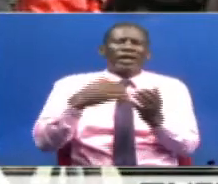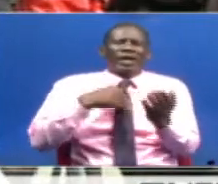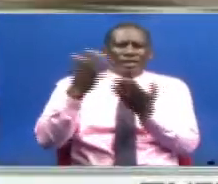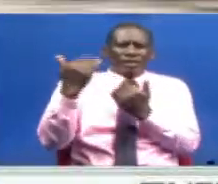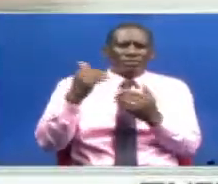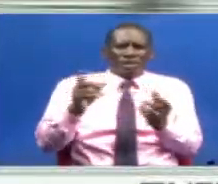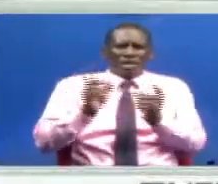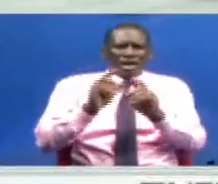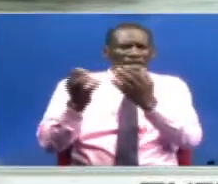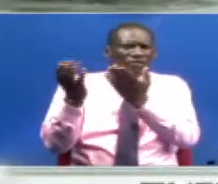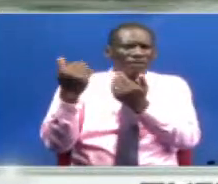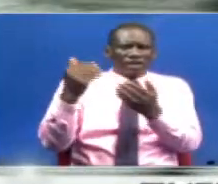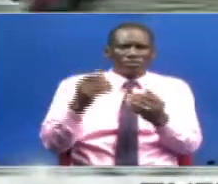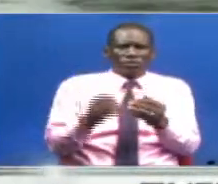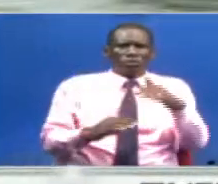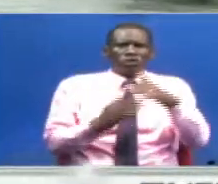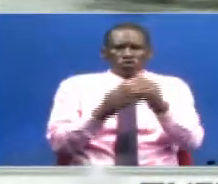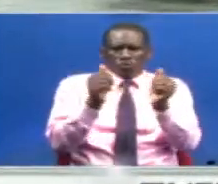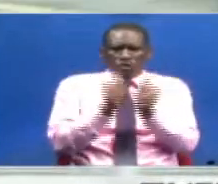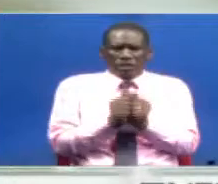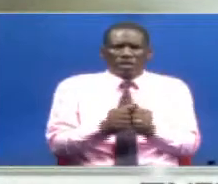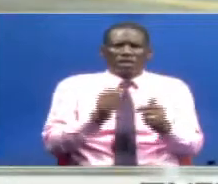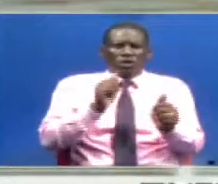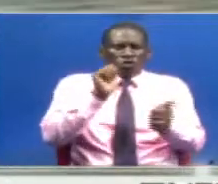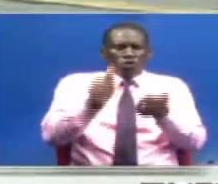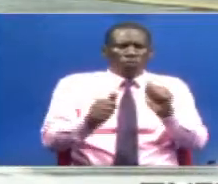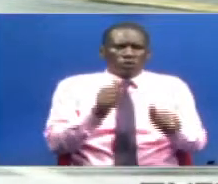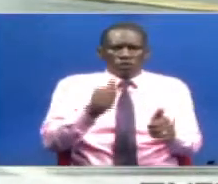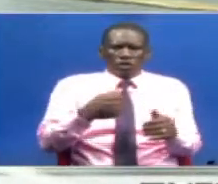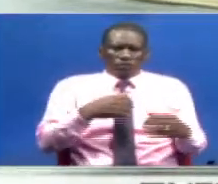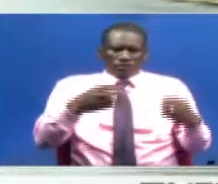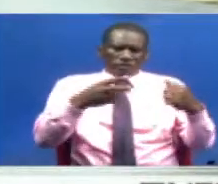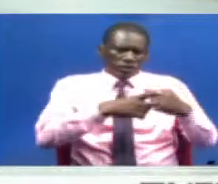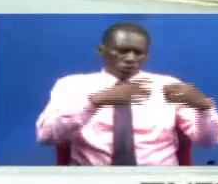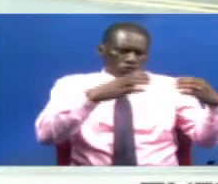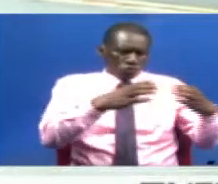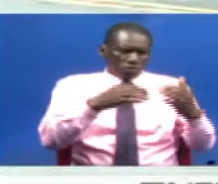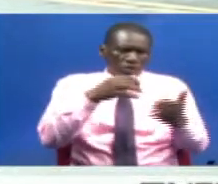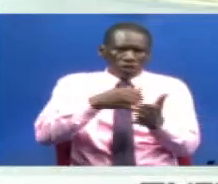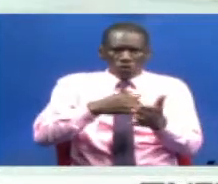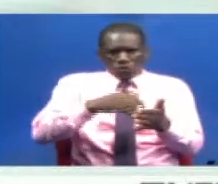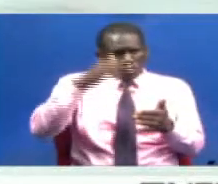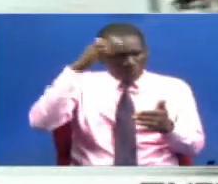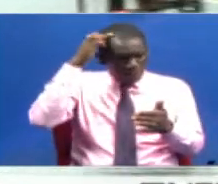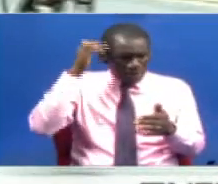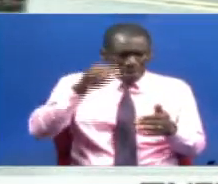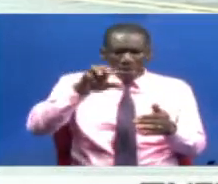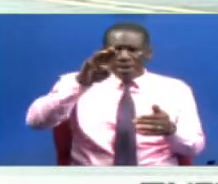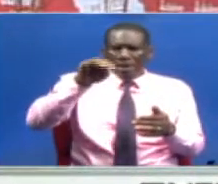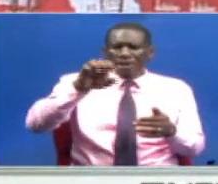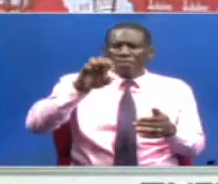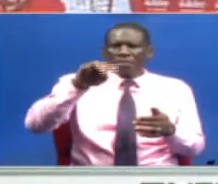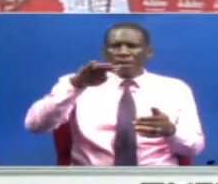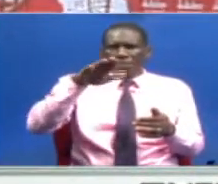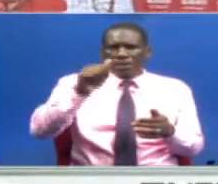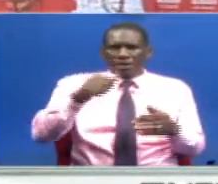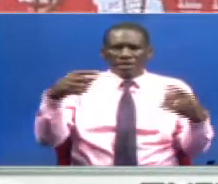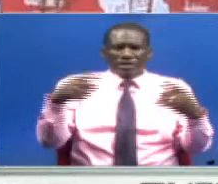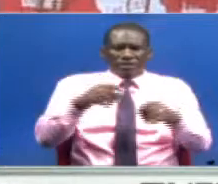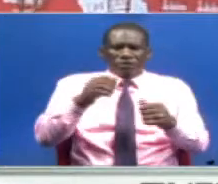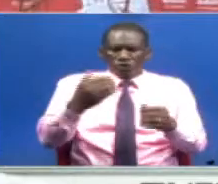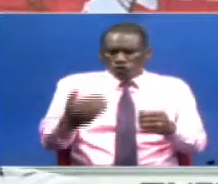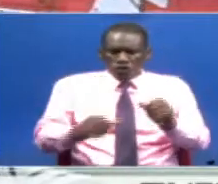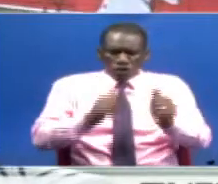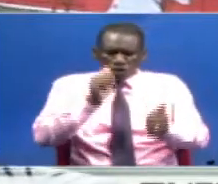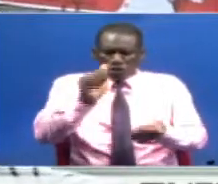even expect to be in top 10, so yeah. The race that boasted six categories, including the Black Mamba, Family Fun Ride, Kiddie Race, Individual